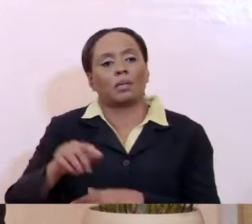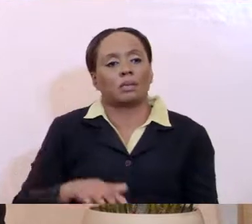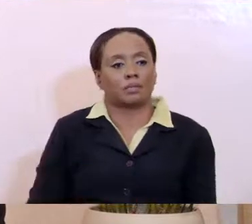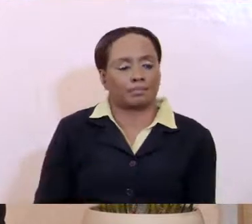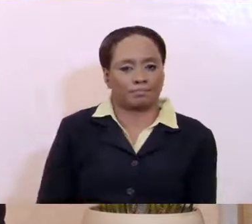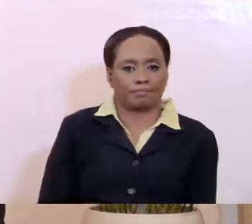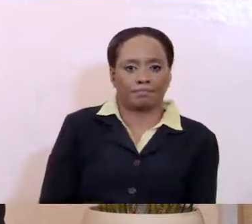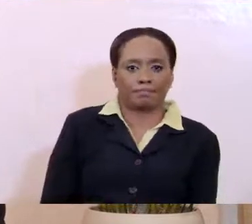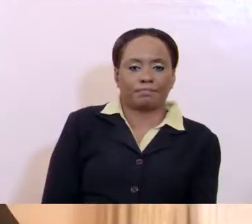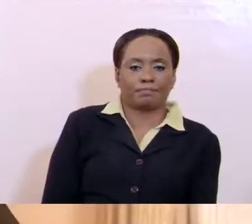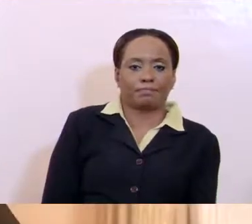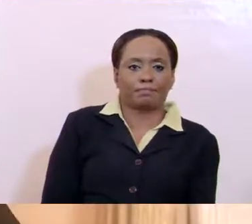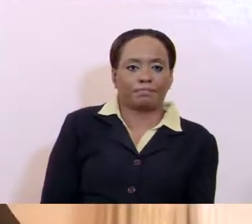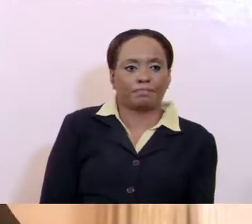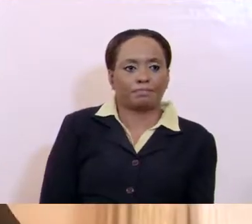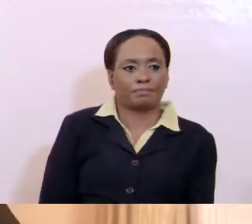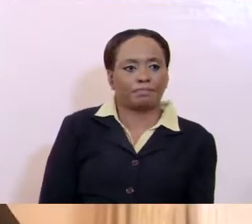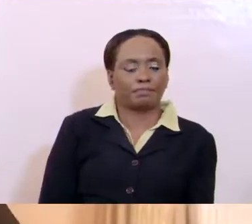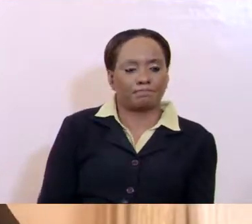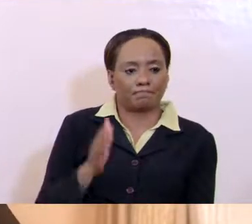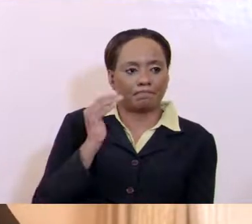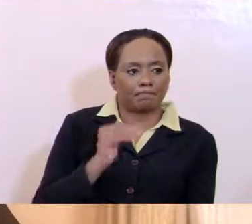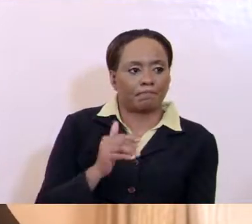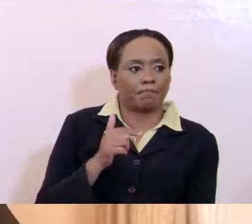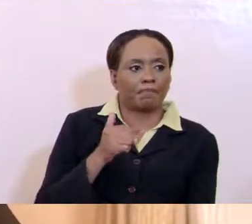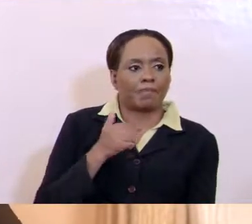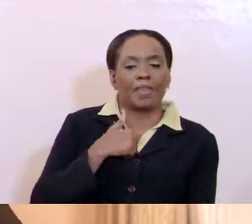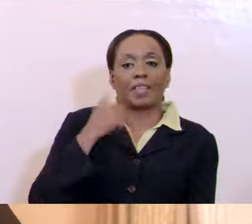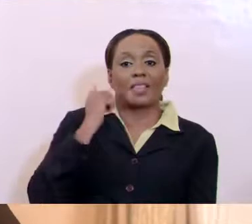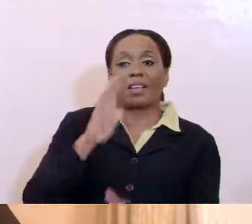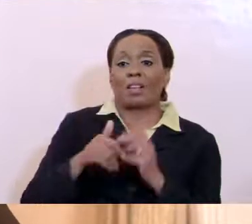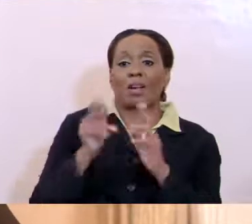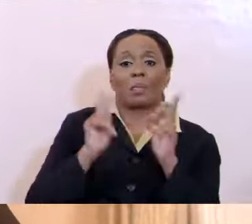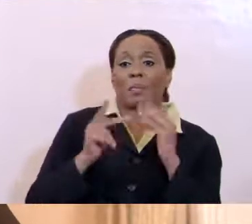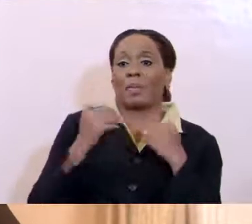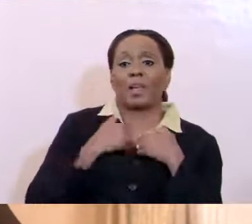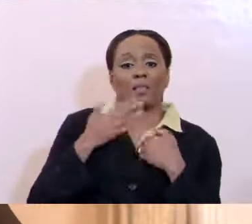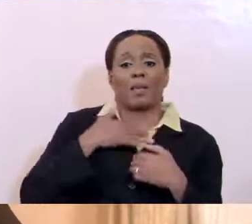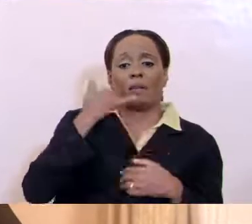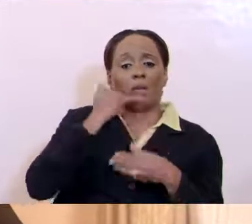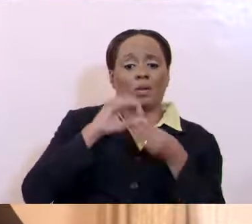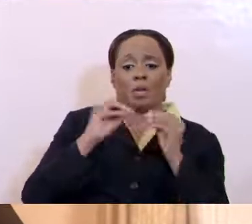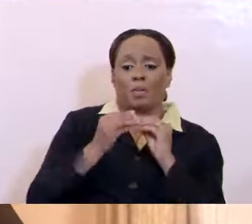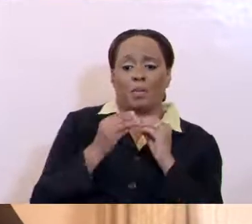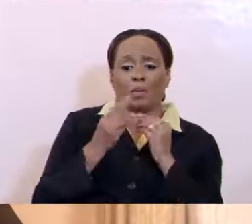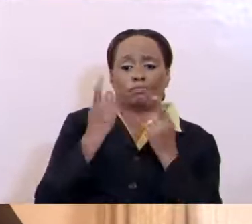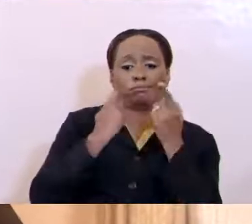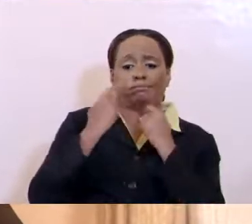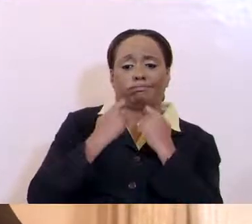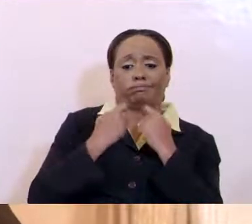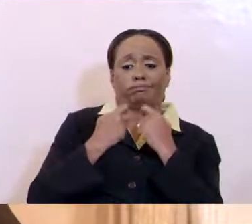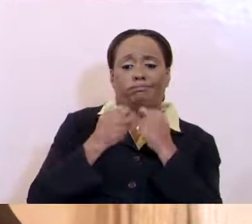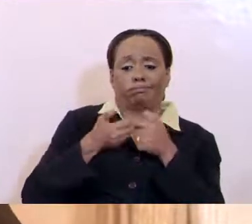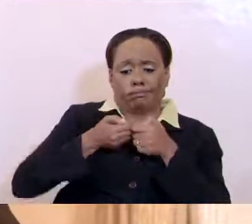AG, I think that everybody in Barbados must have my phone number, so I have a plethora of questions.